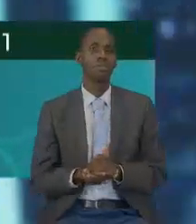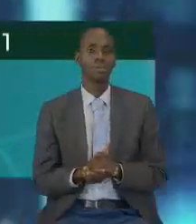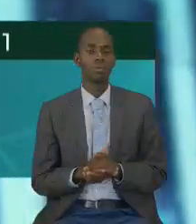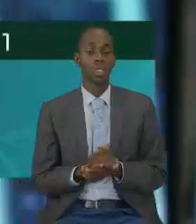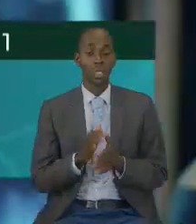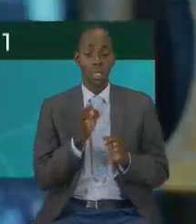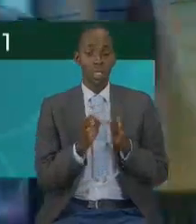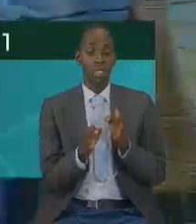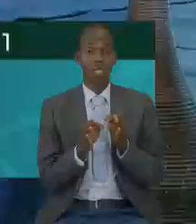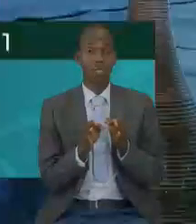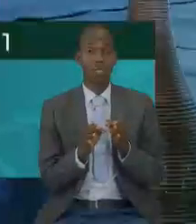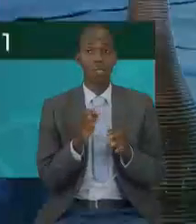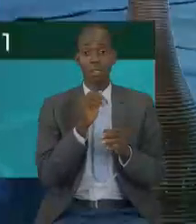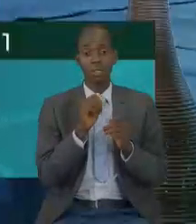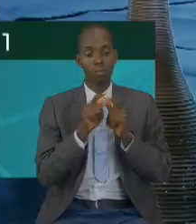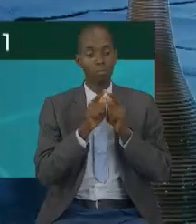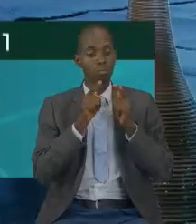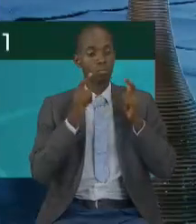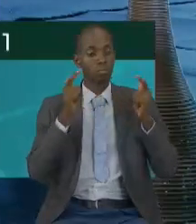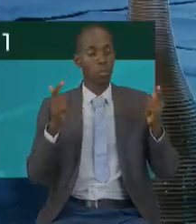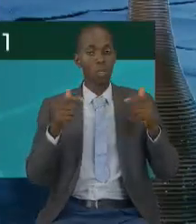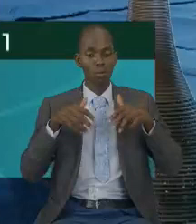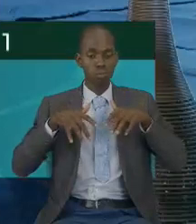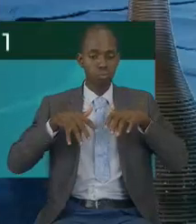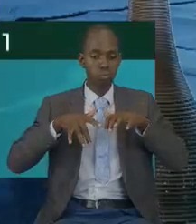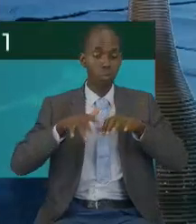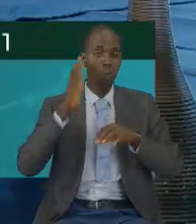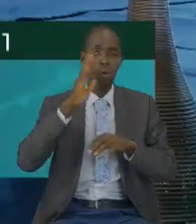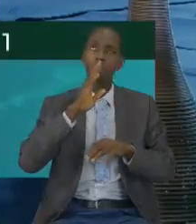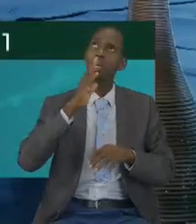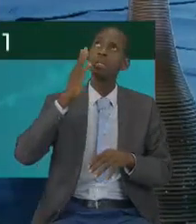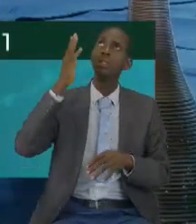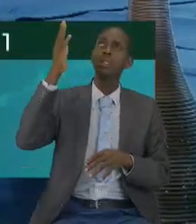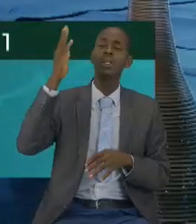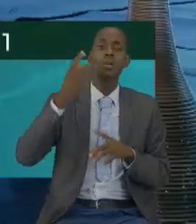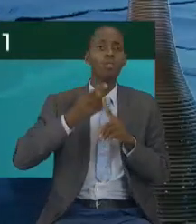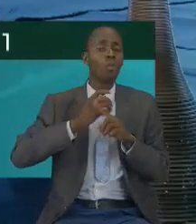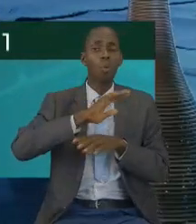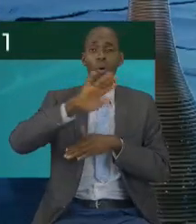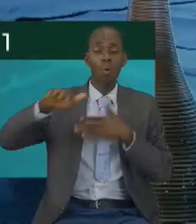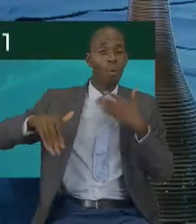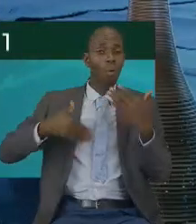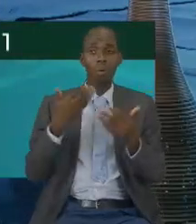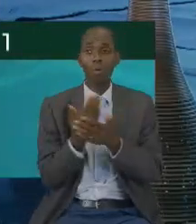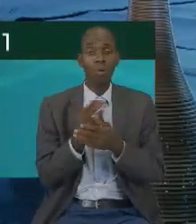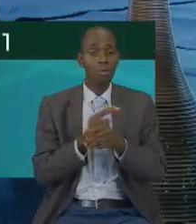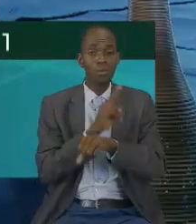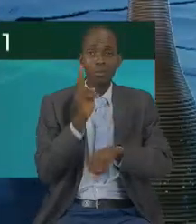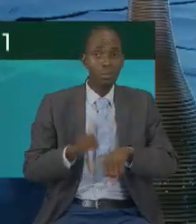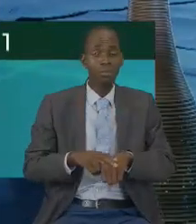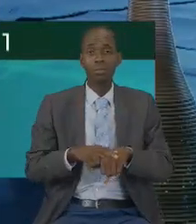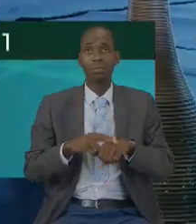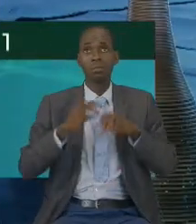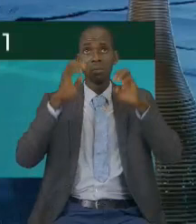if a great multitude will be there, from all nations, educated